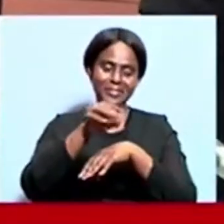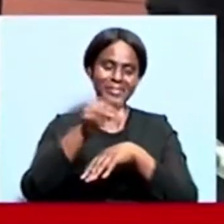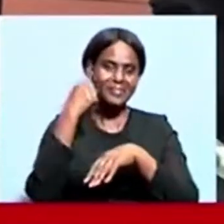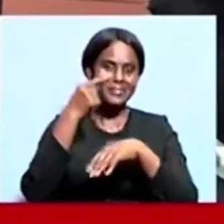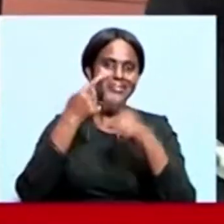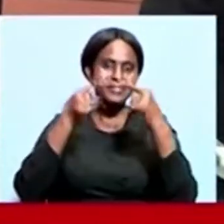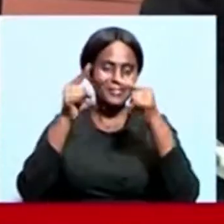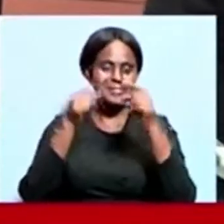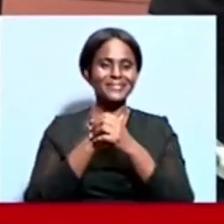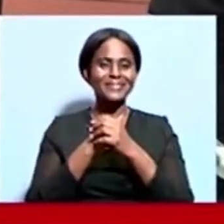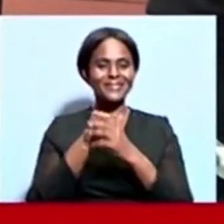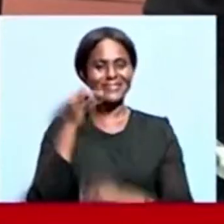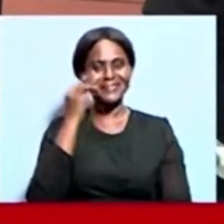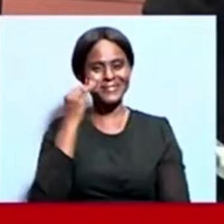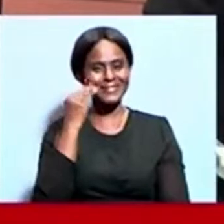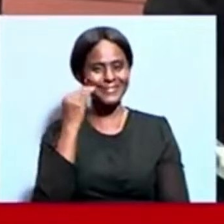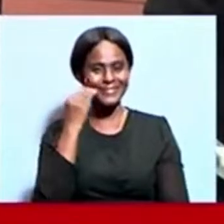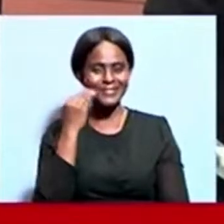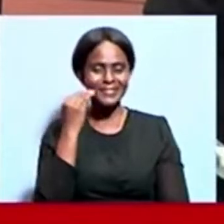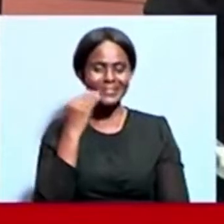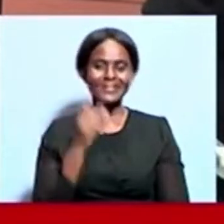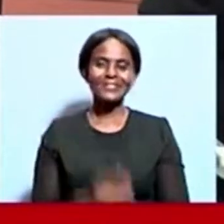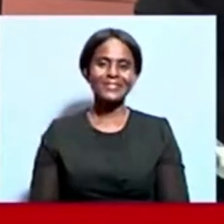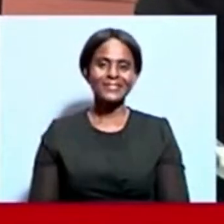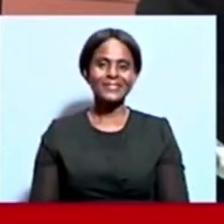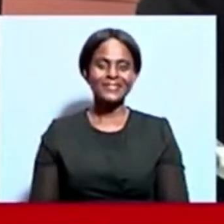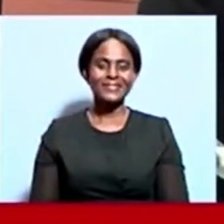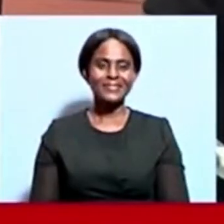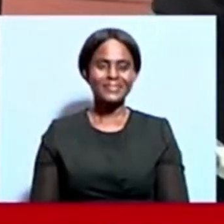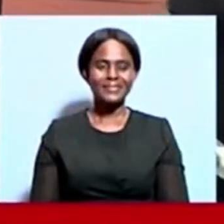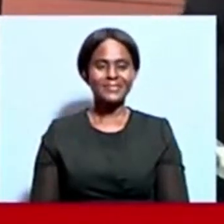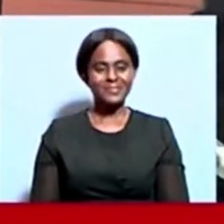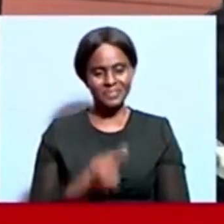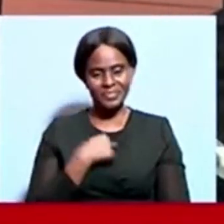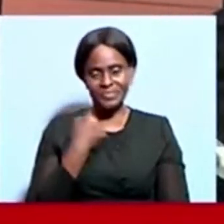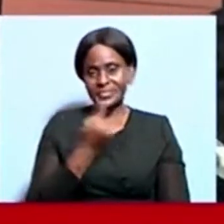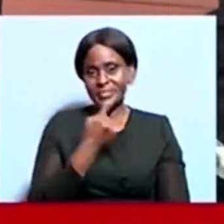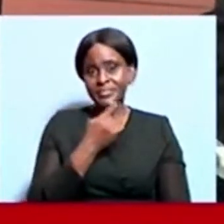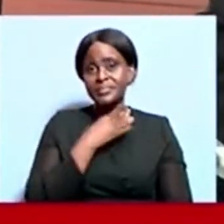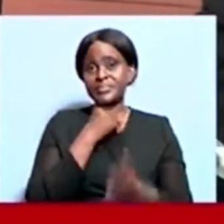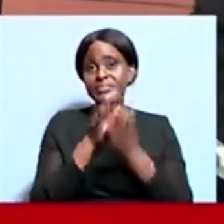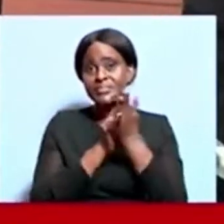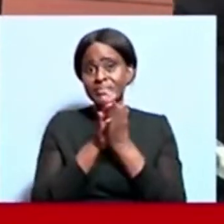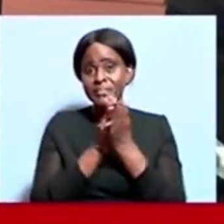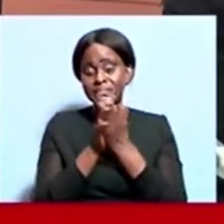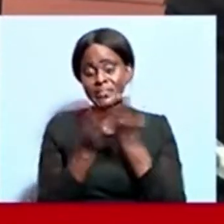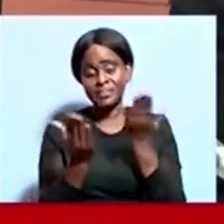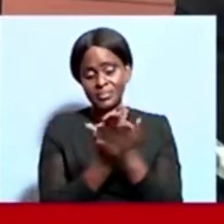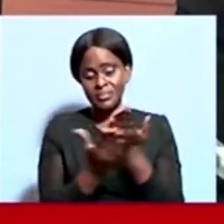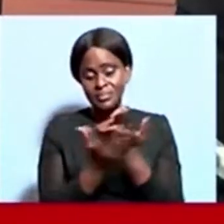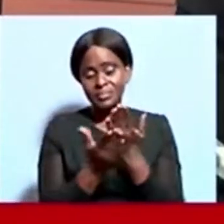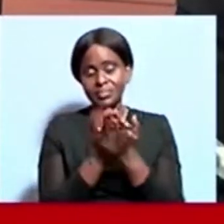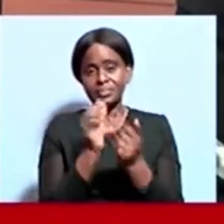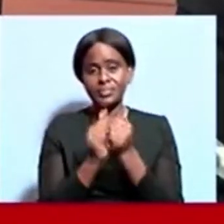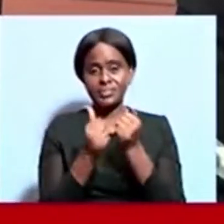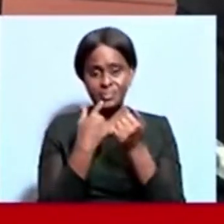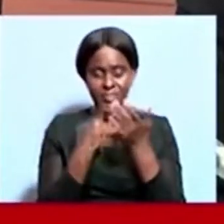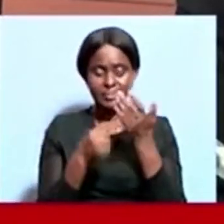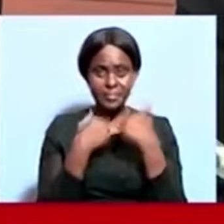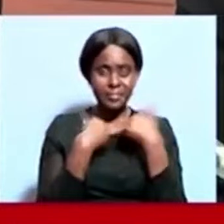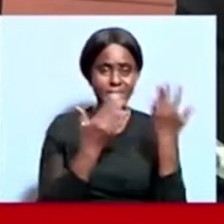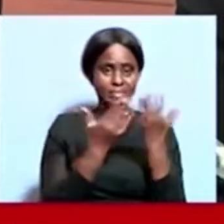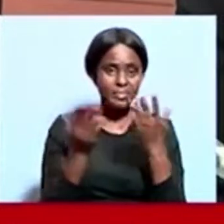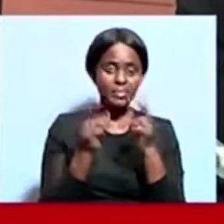progress. provided for. They were misfound. I was just interested when I looked at the appendix which has been provided.